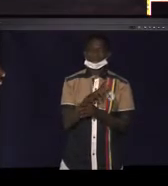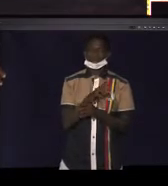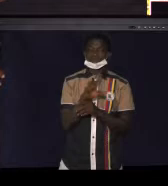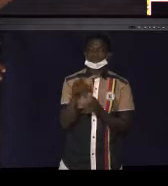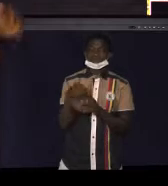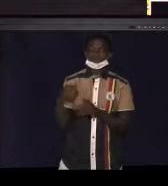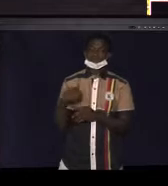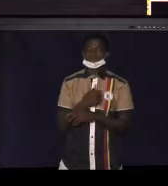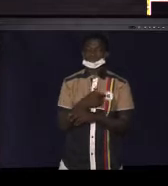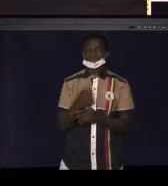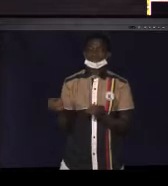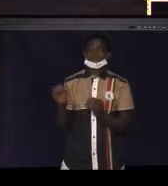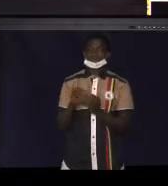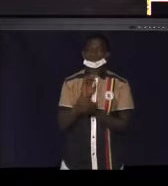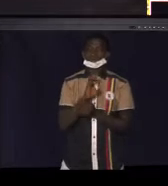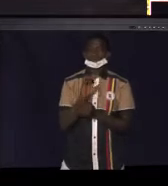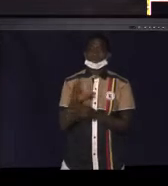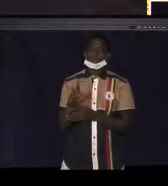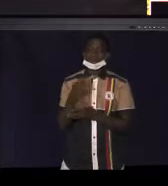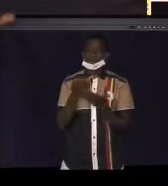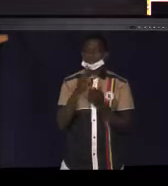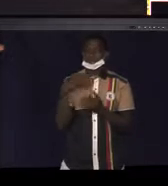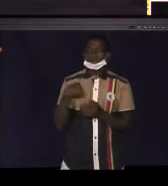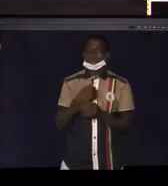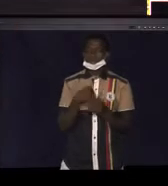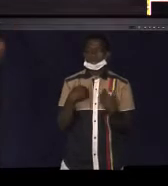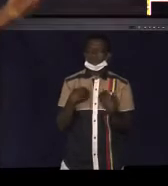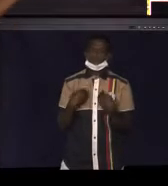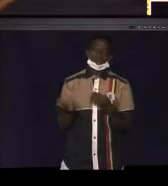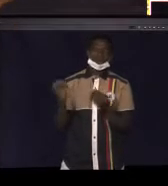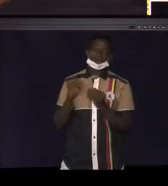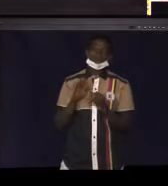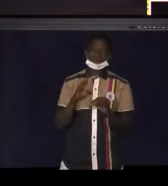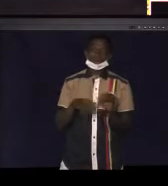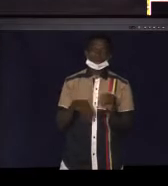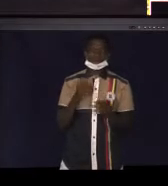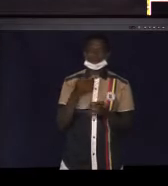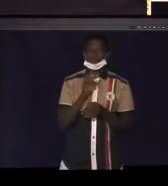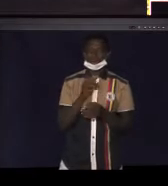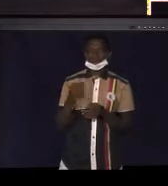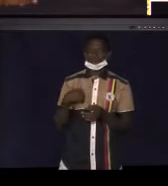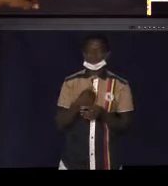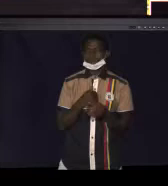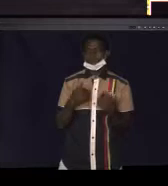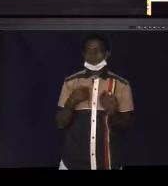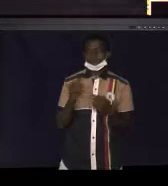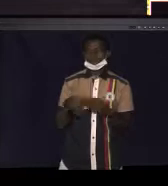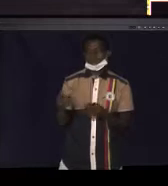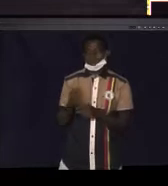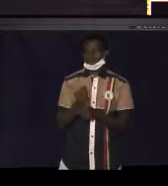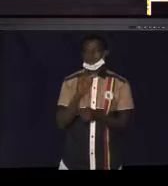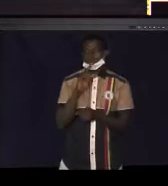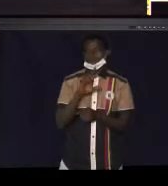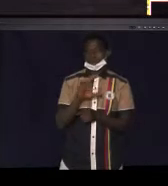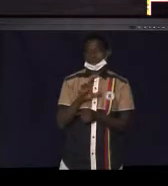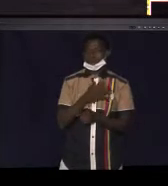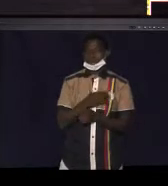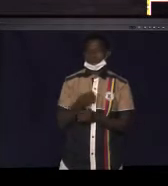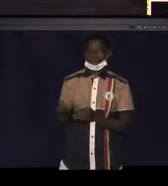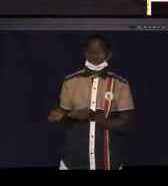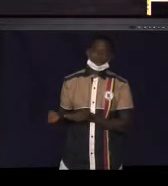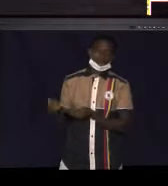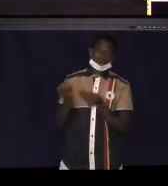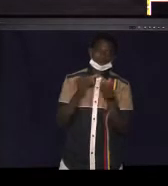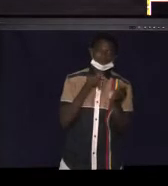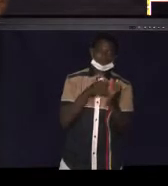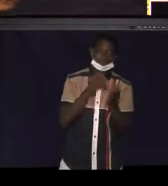we add the centiliter, it is possible we have more than 1 liter. Then we have to take 1 liter out of what we have and regroup it to